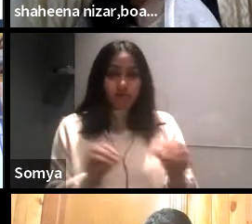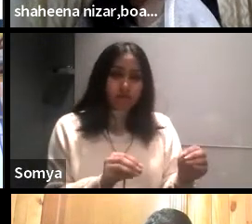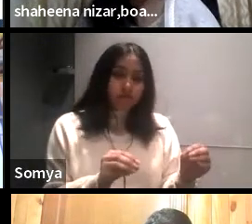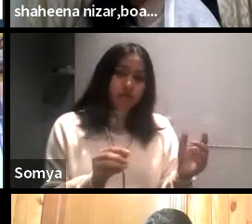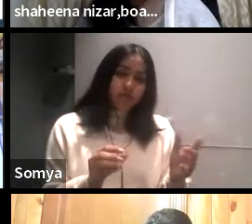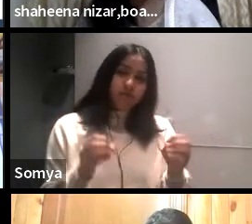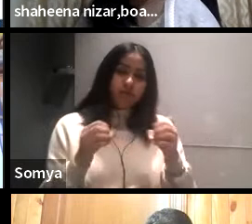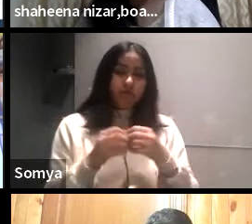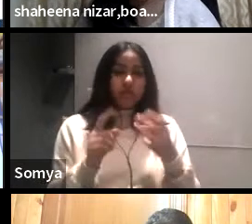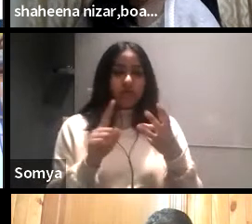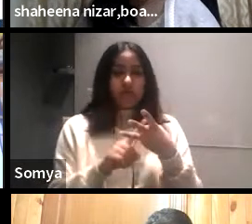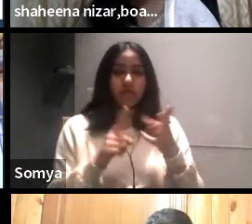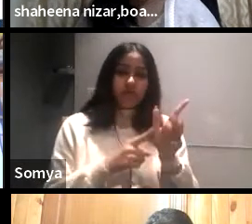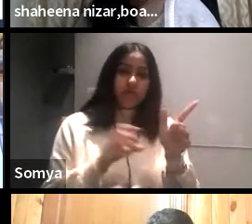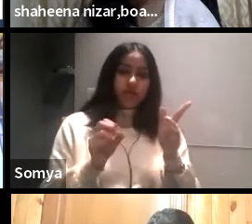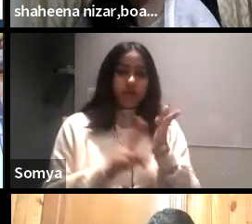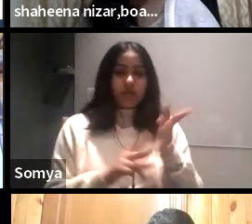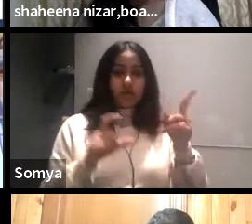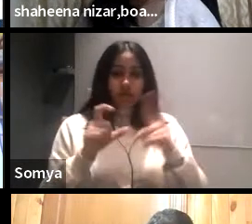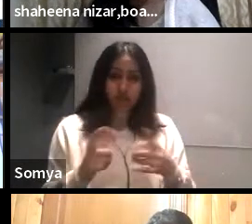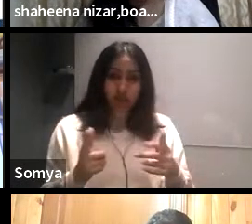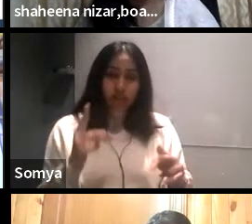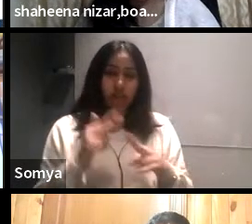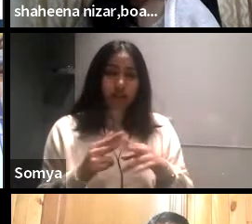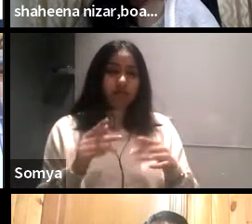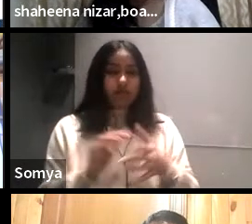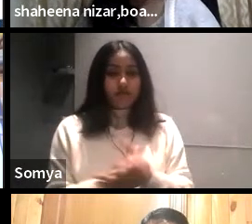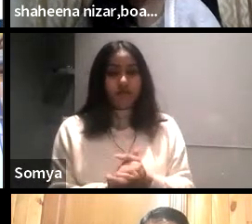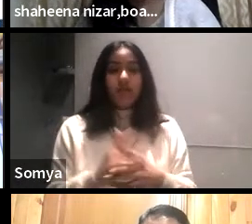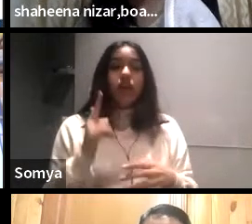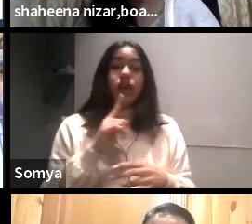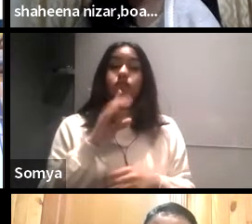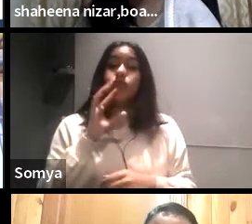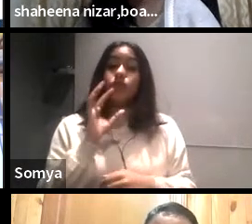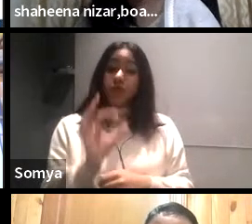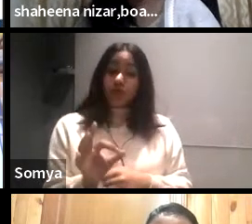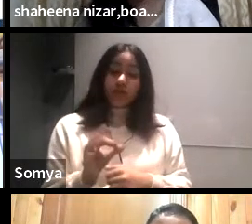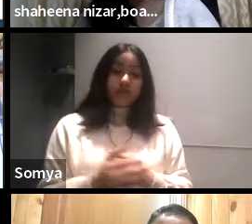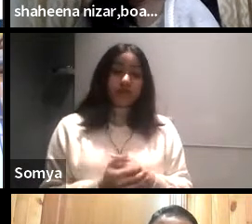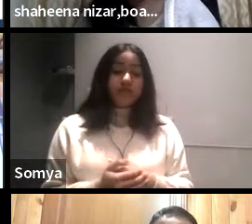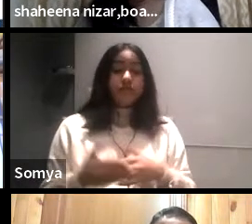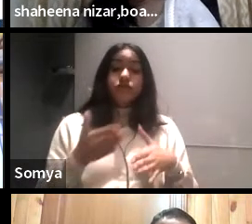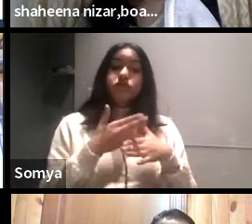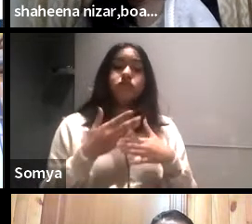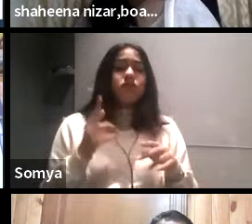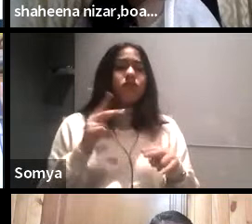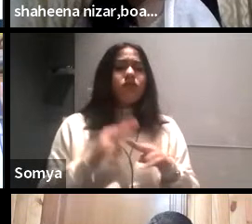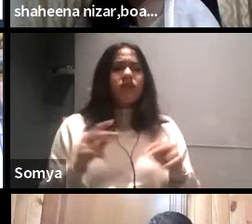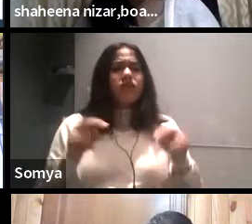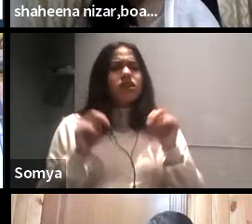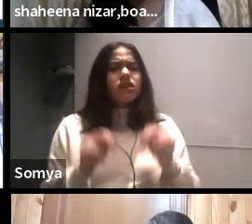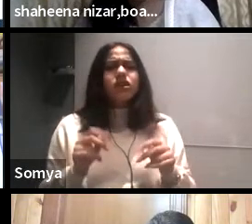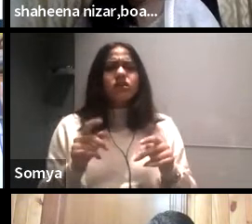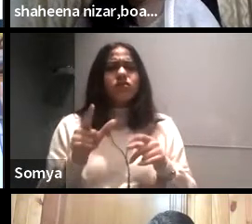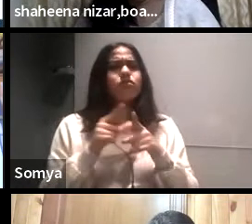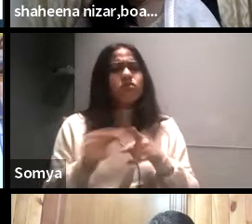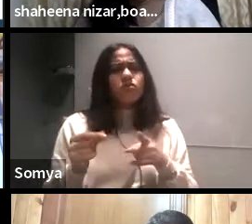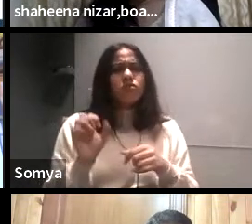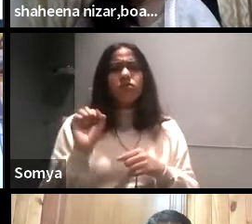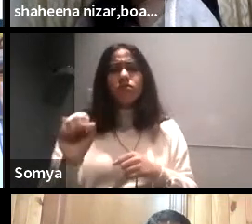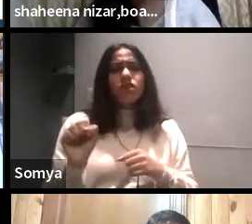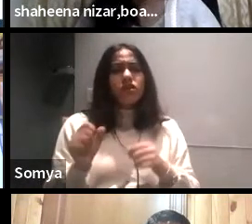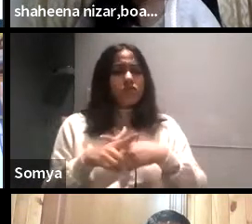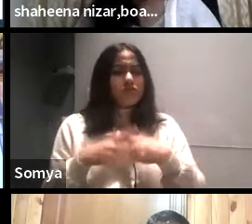beyond what's necessary for compliance and actually saying, what do you need to do your job